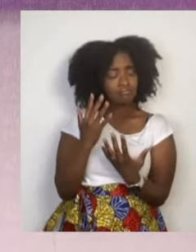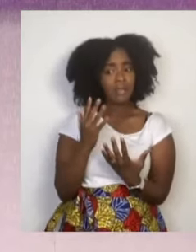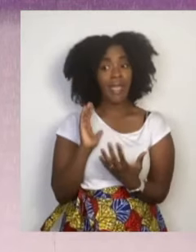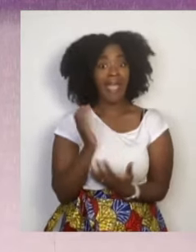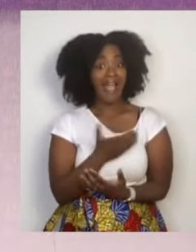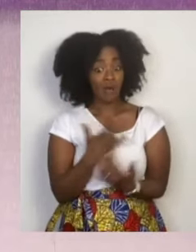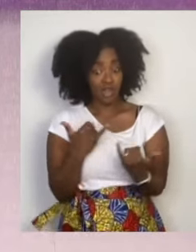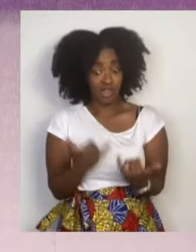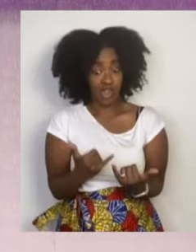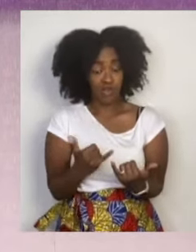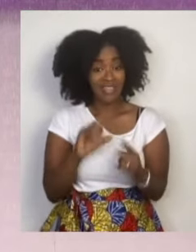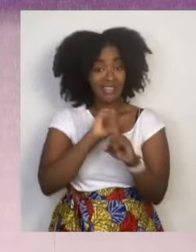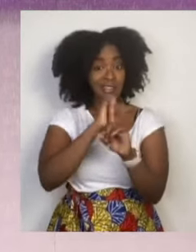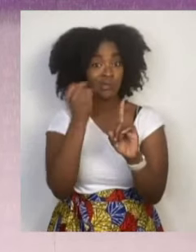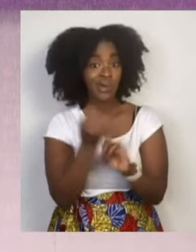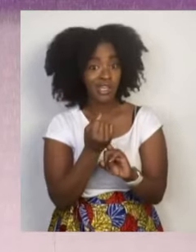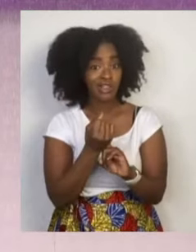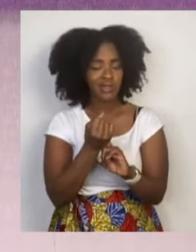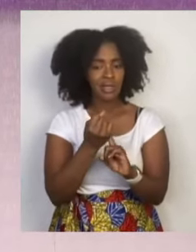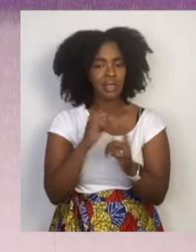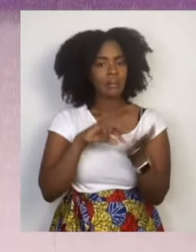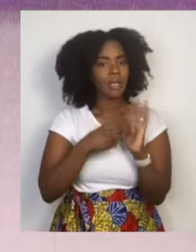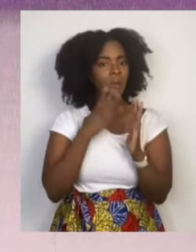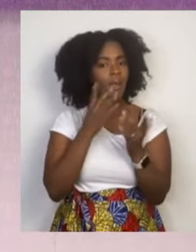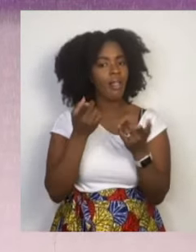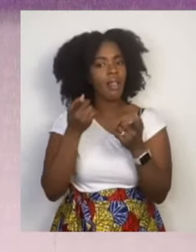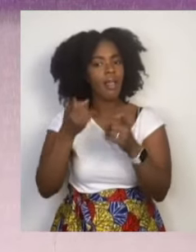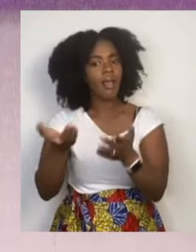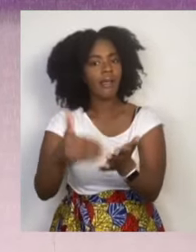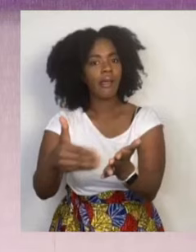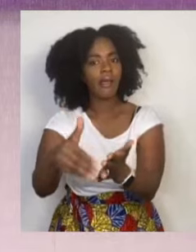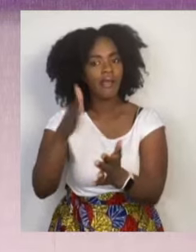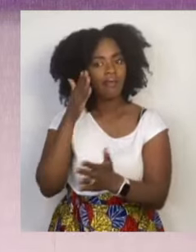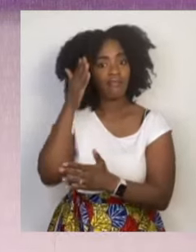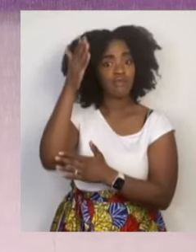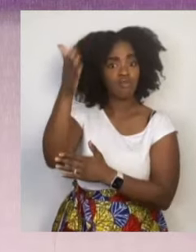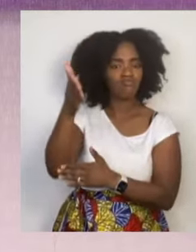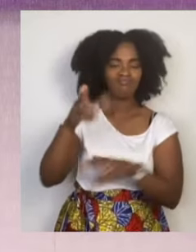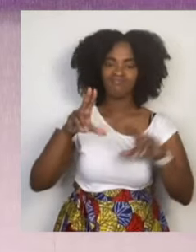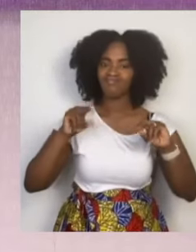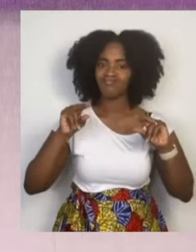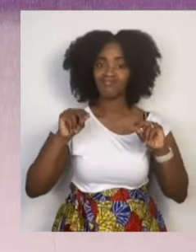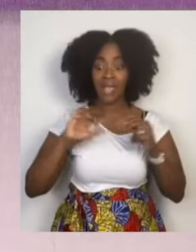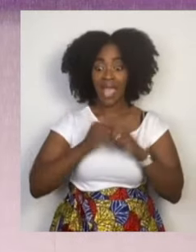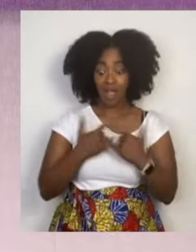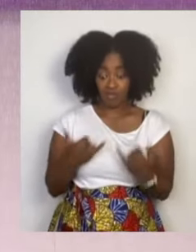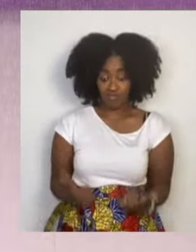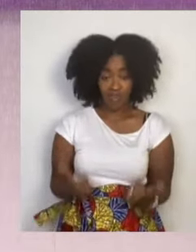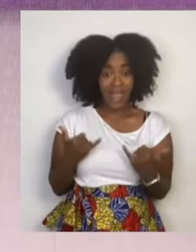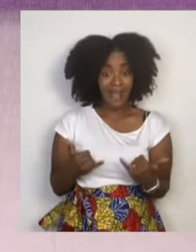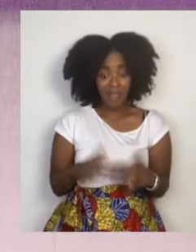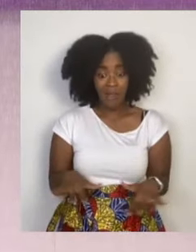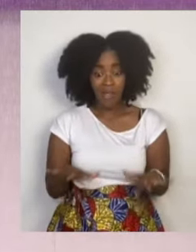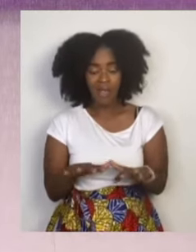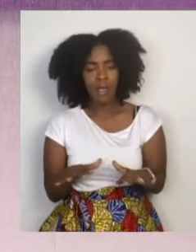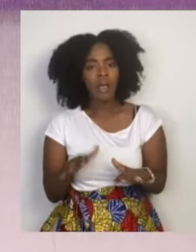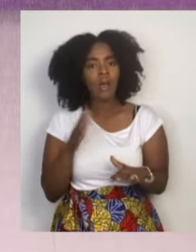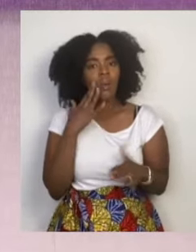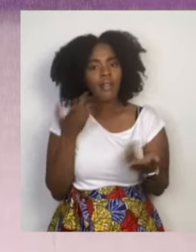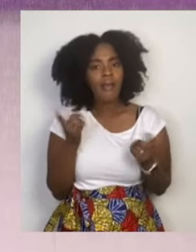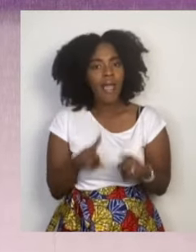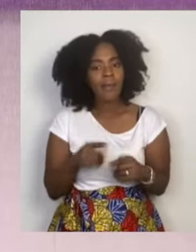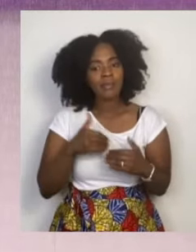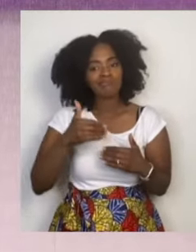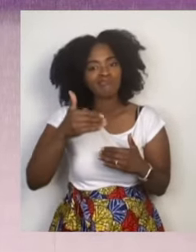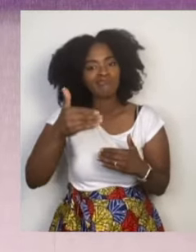future destination, that how it is right now is not how it's always going to be, meaning that